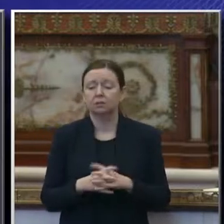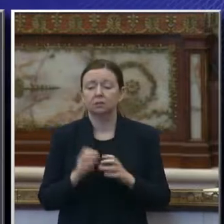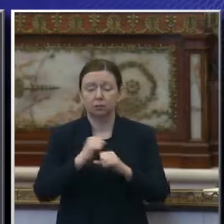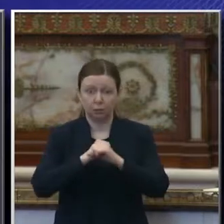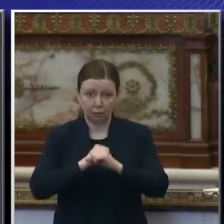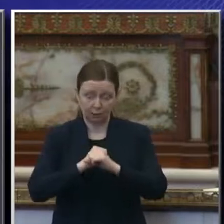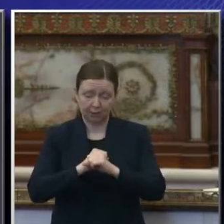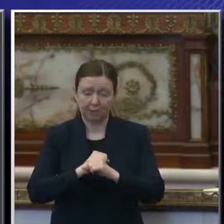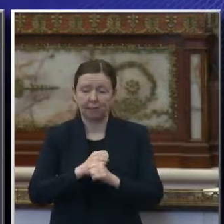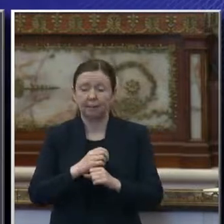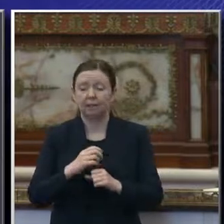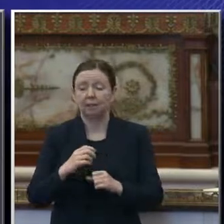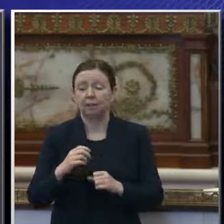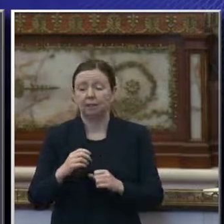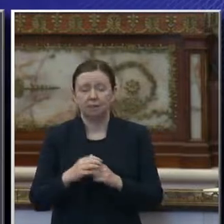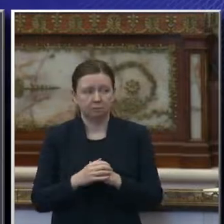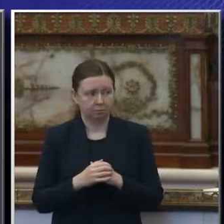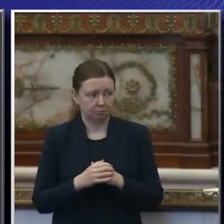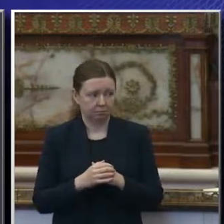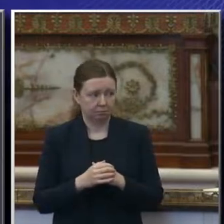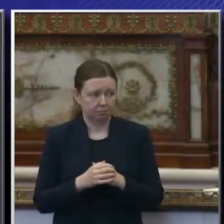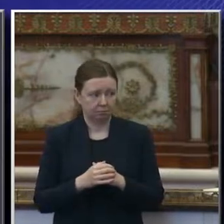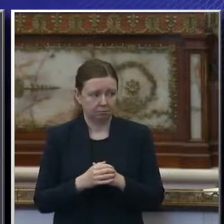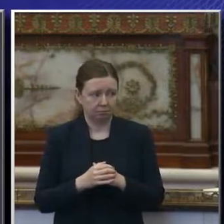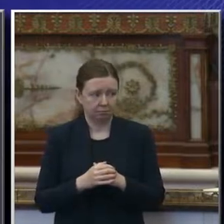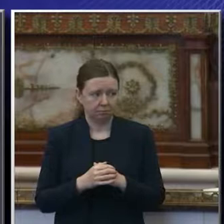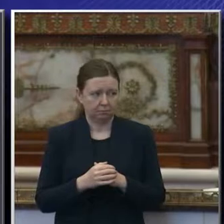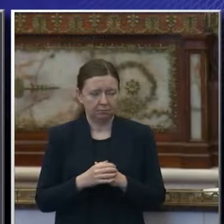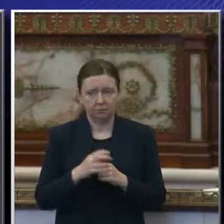security, and trucking jobs.